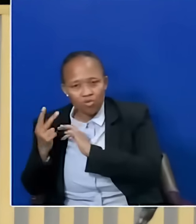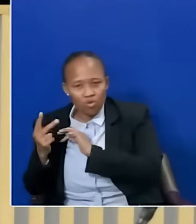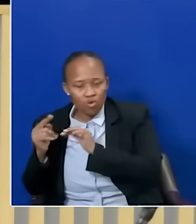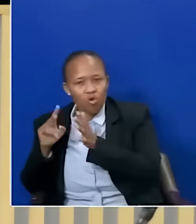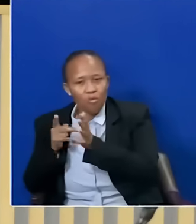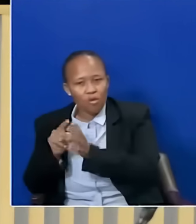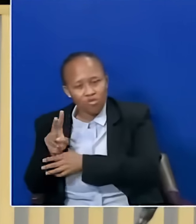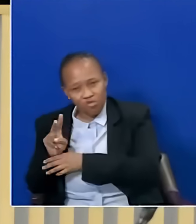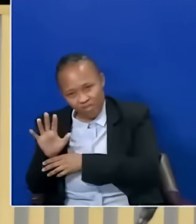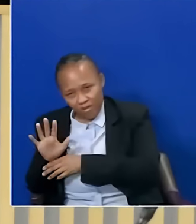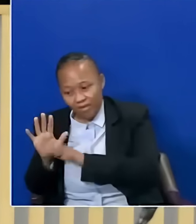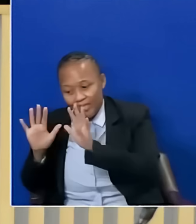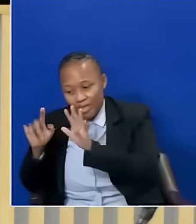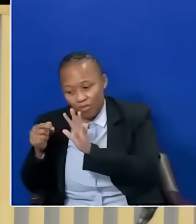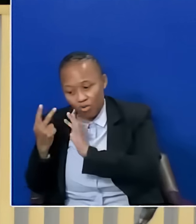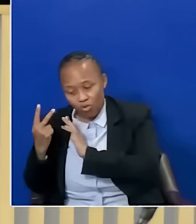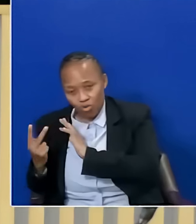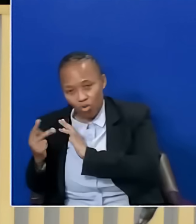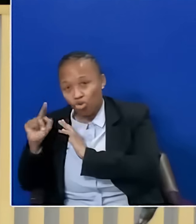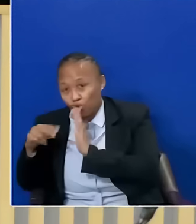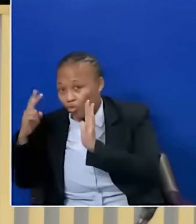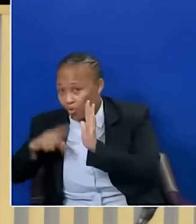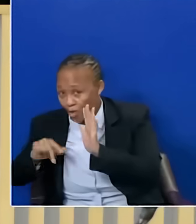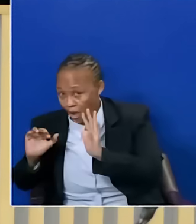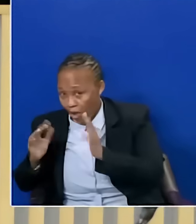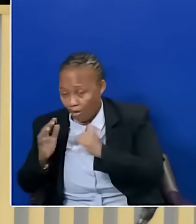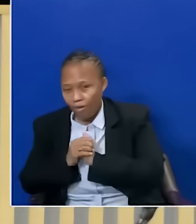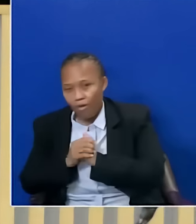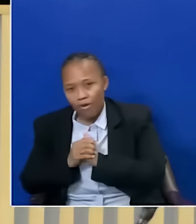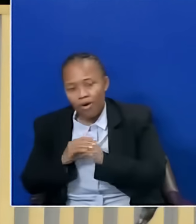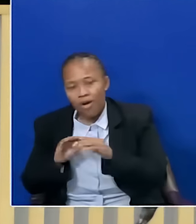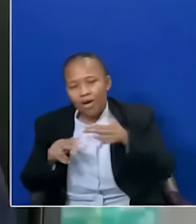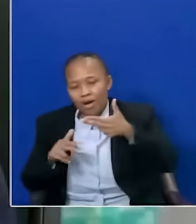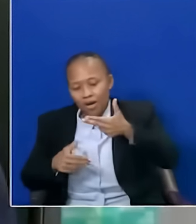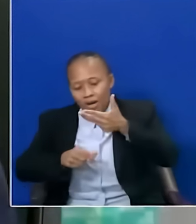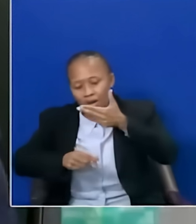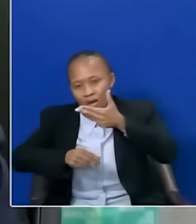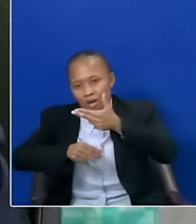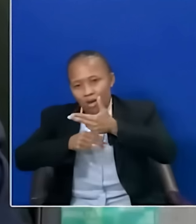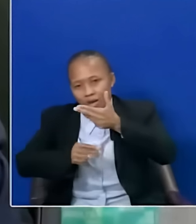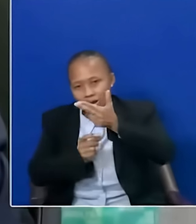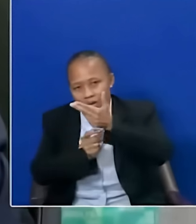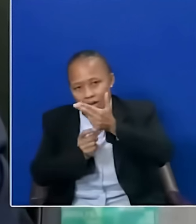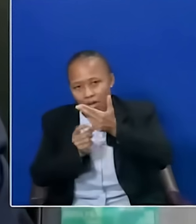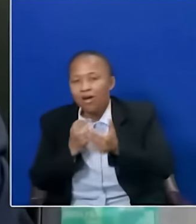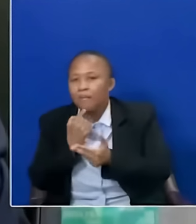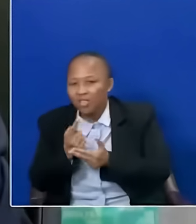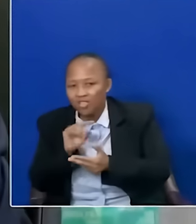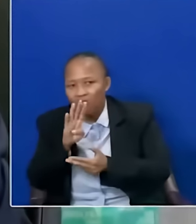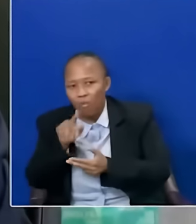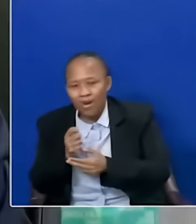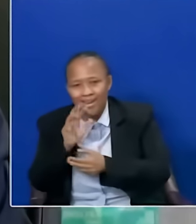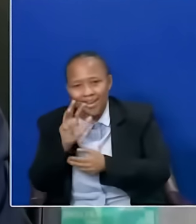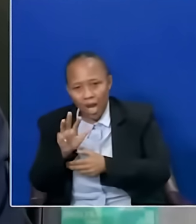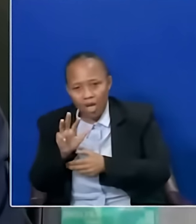10.2 should have read as follows. The cartridge cases mentioned in 4.9 were fired in